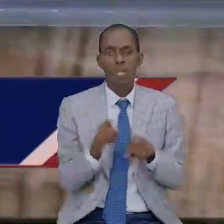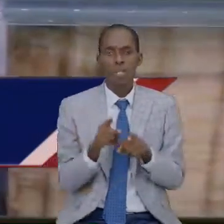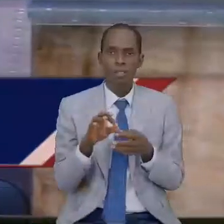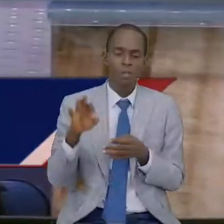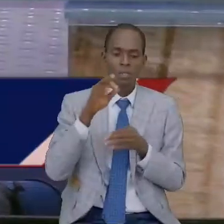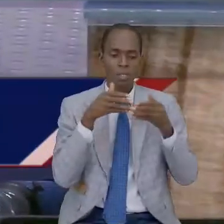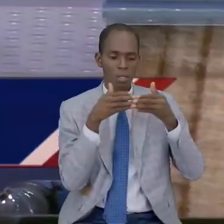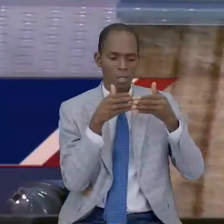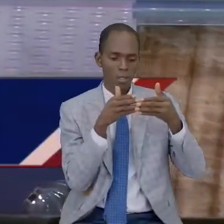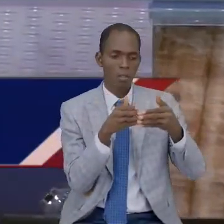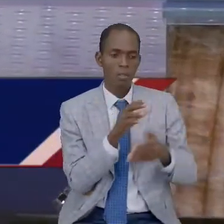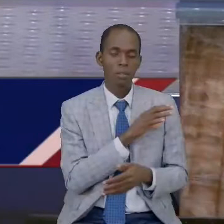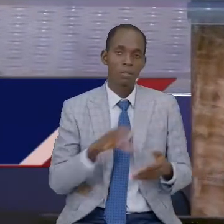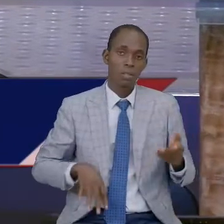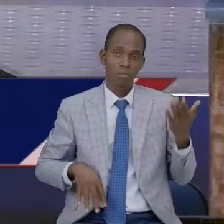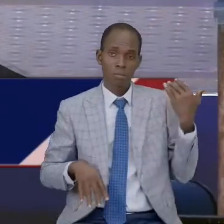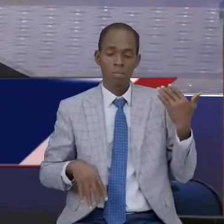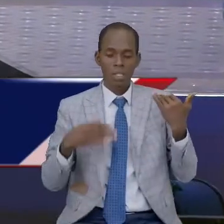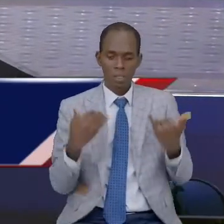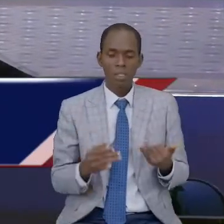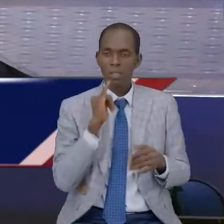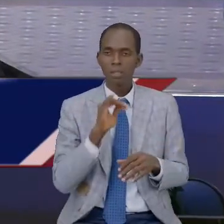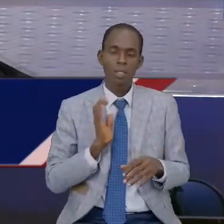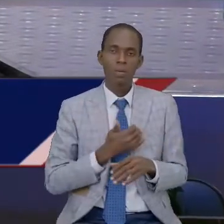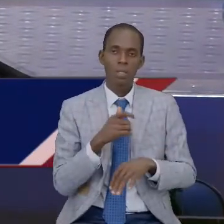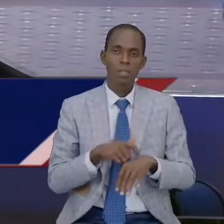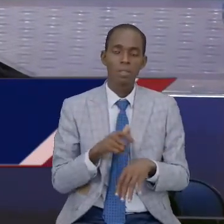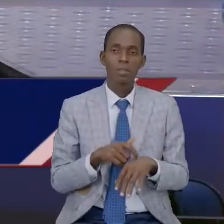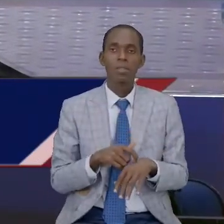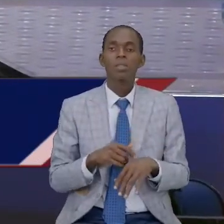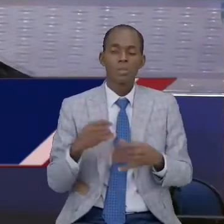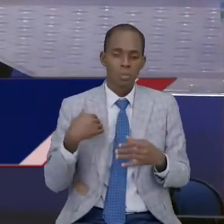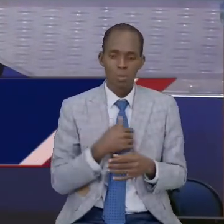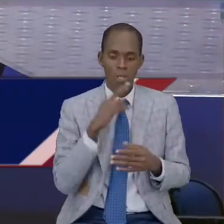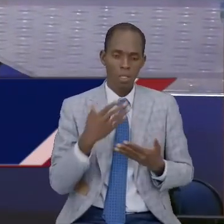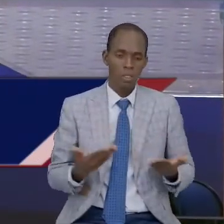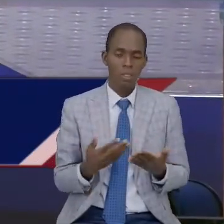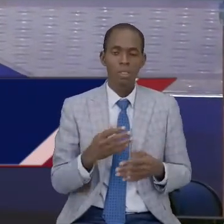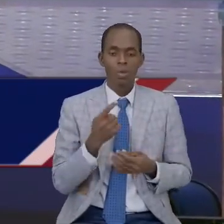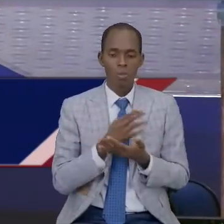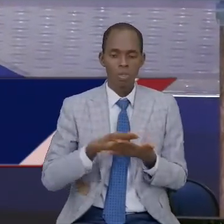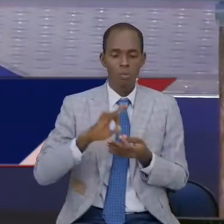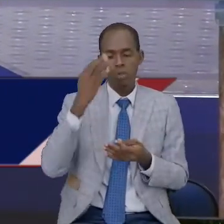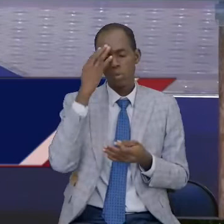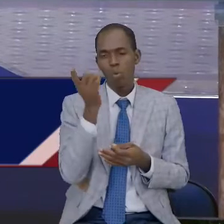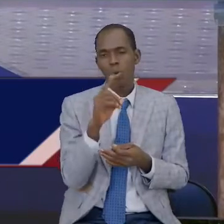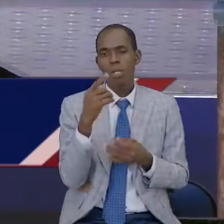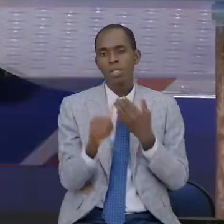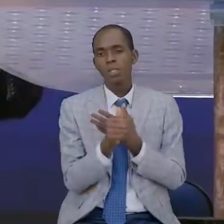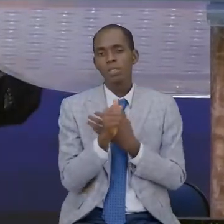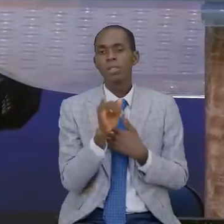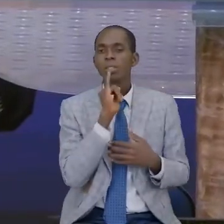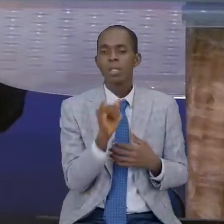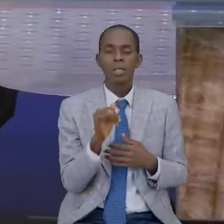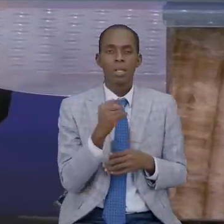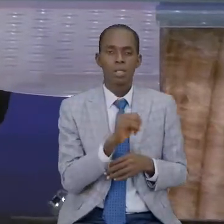Spirit led Christ, now it's our turn. And we are here. He knows where danger is. He will lead